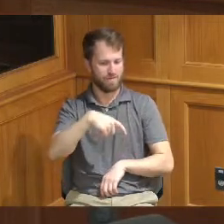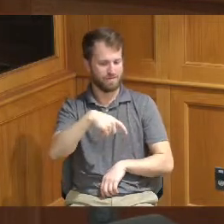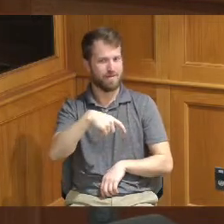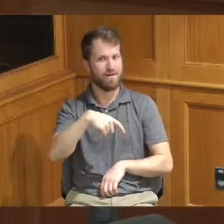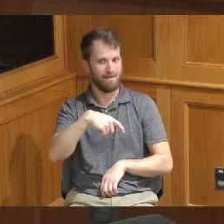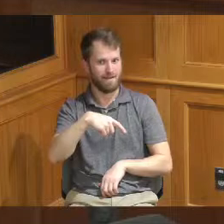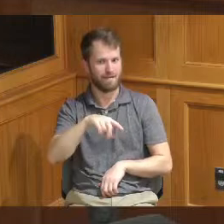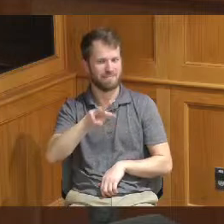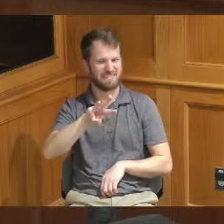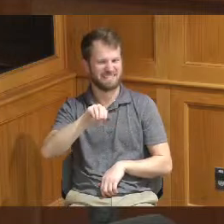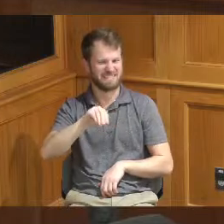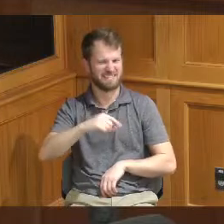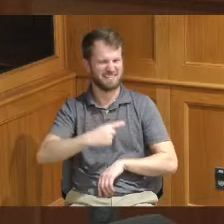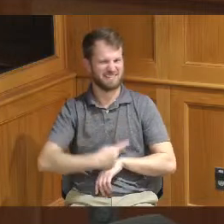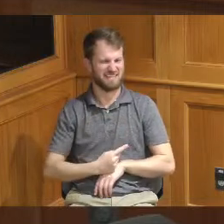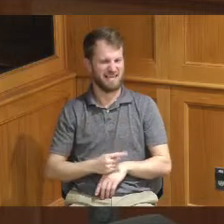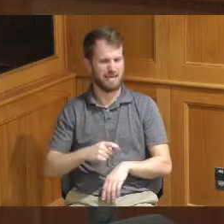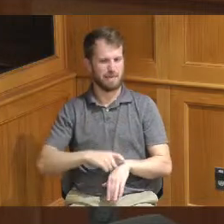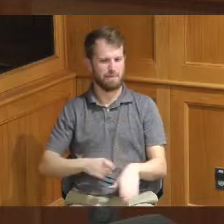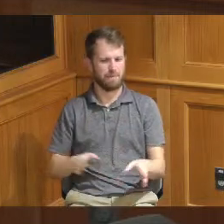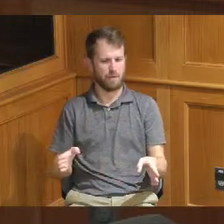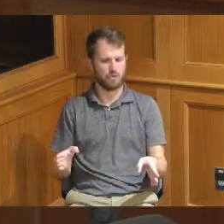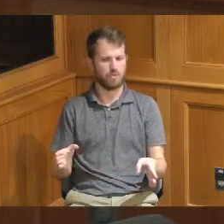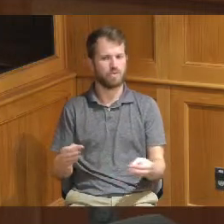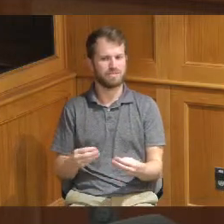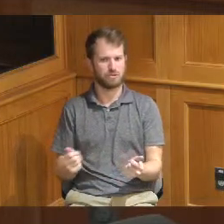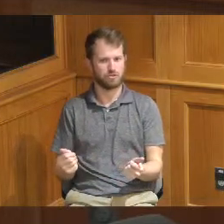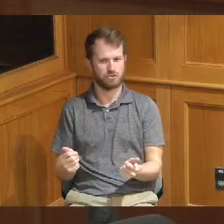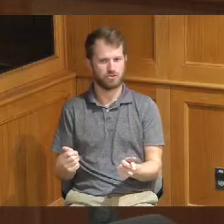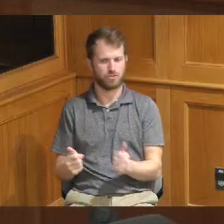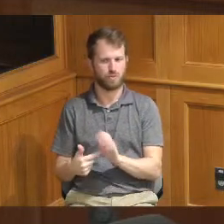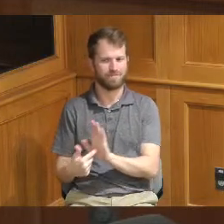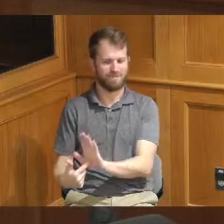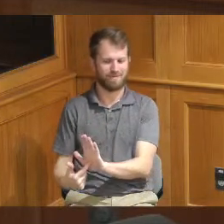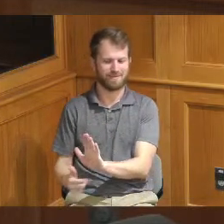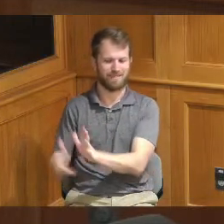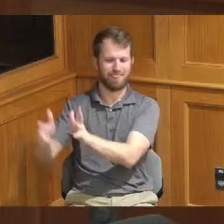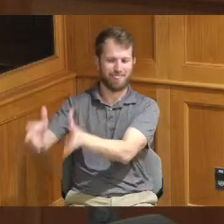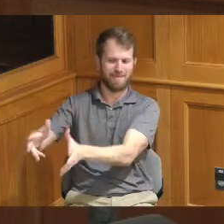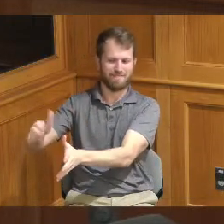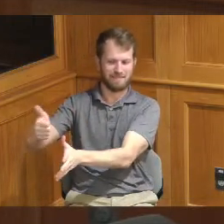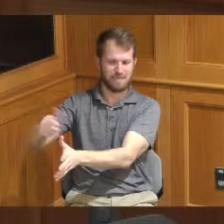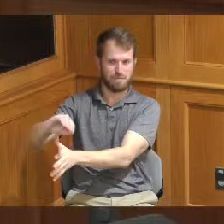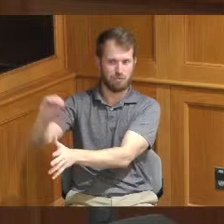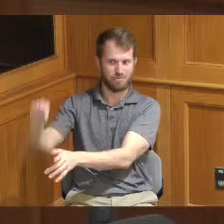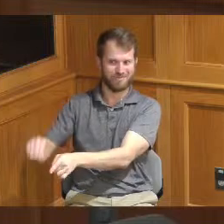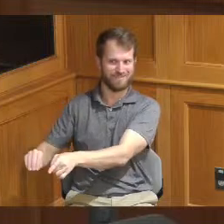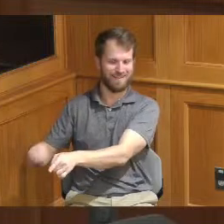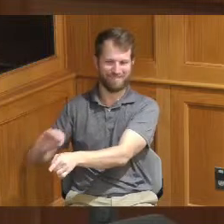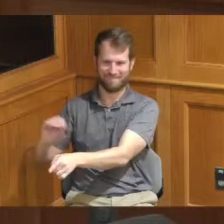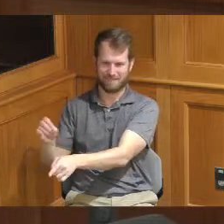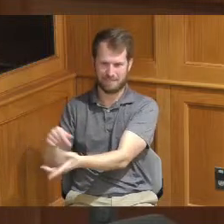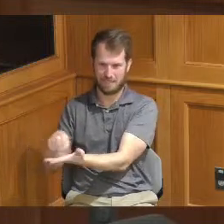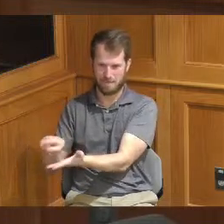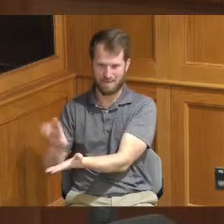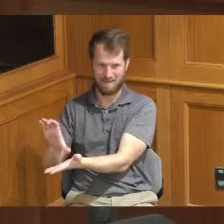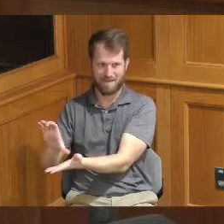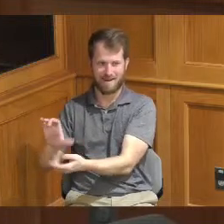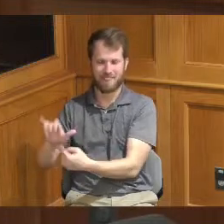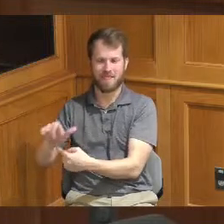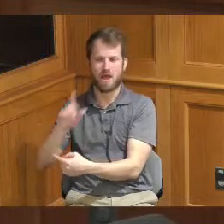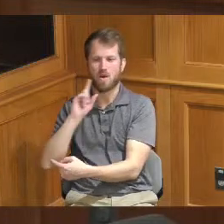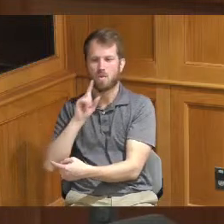period. So the resolution reflects the remaining 10% that did not get paid. Those will be assessed to